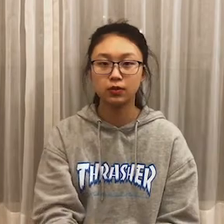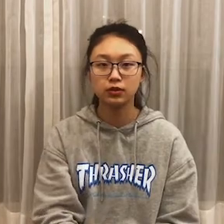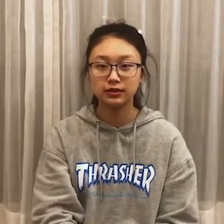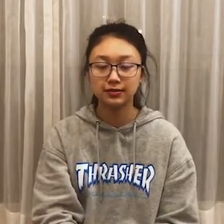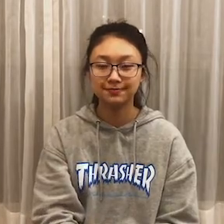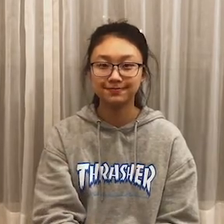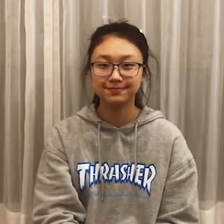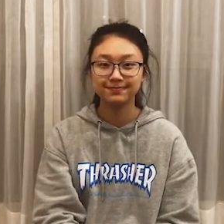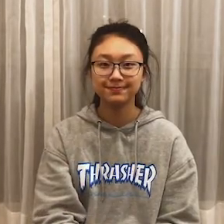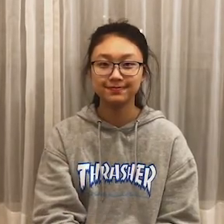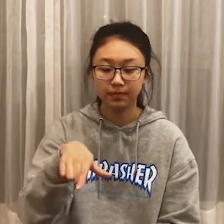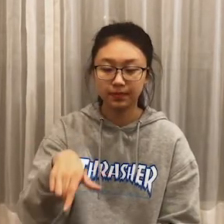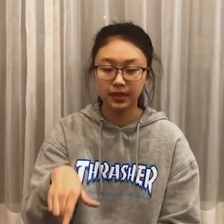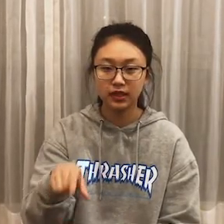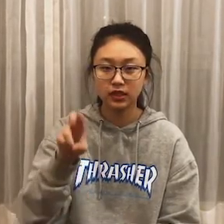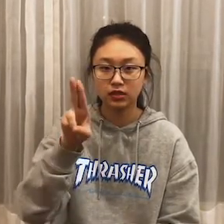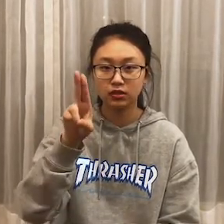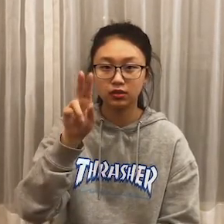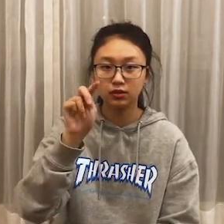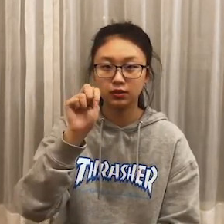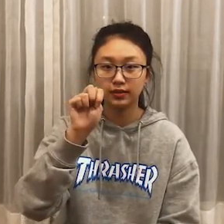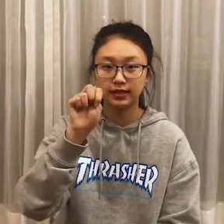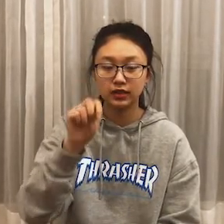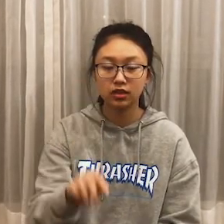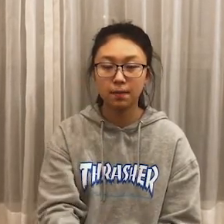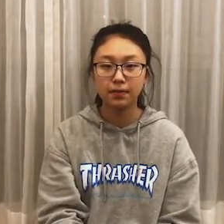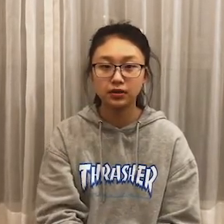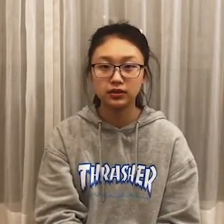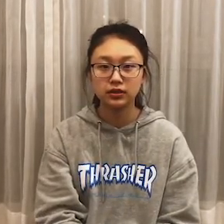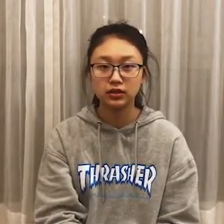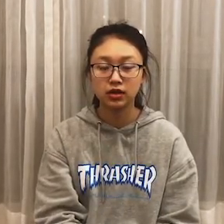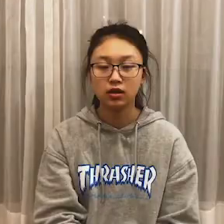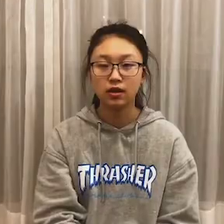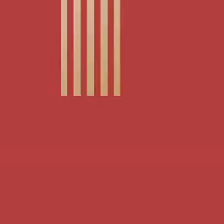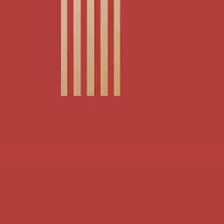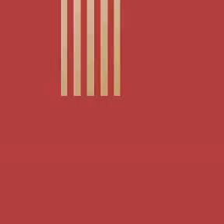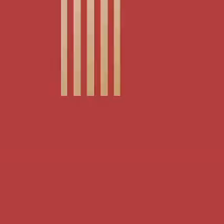on the context. So yeah, it's a very commonly used for